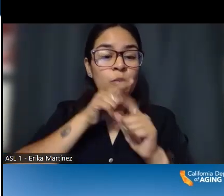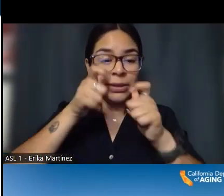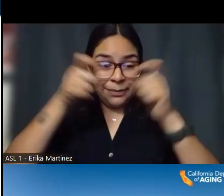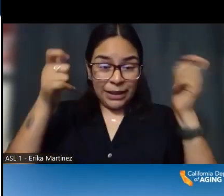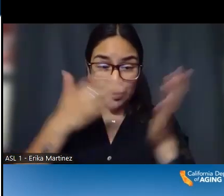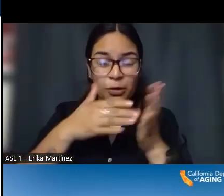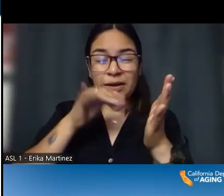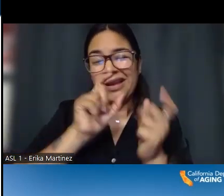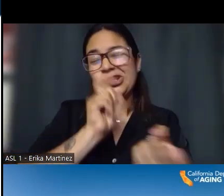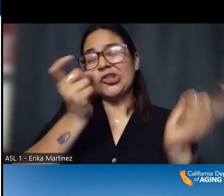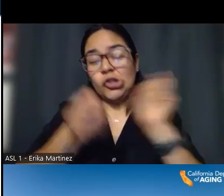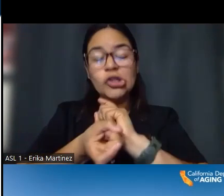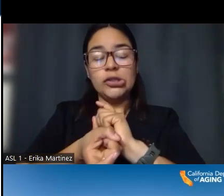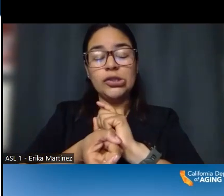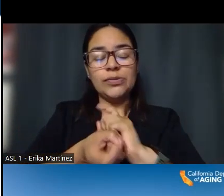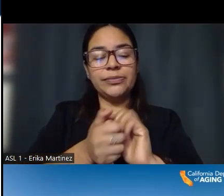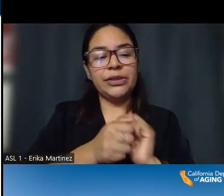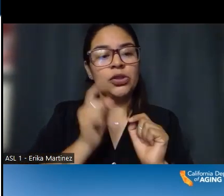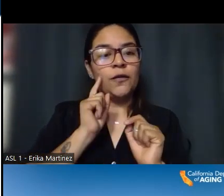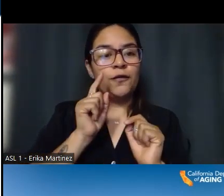this, to Health and Safety Code